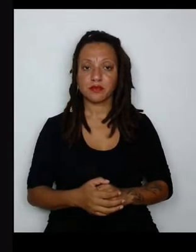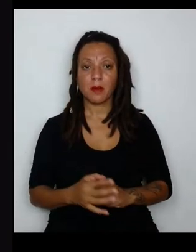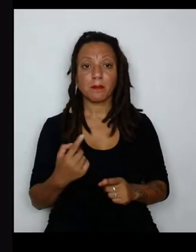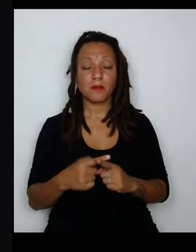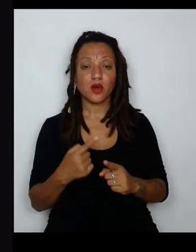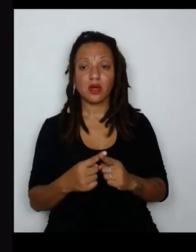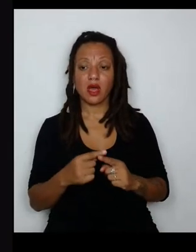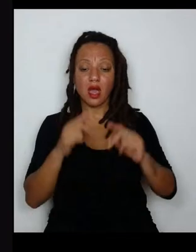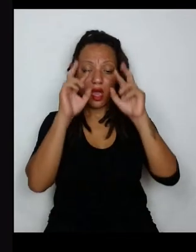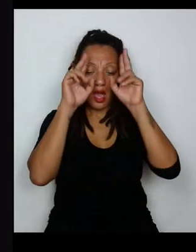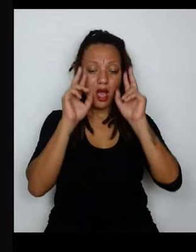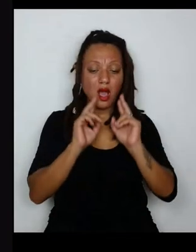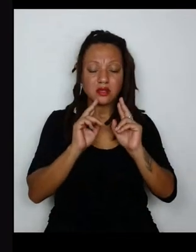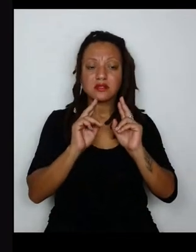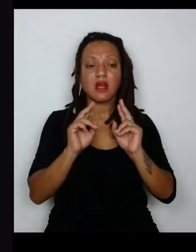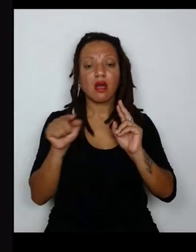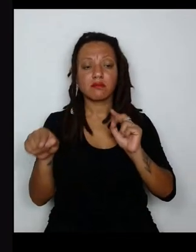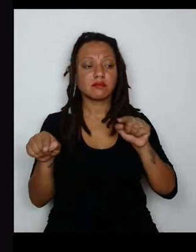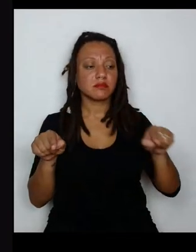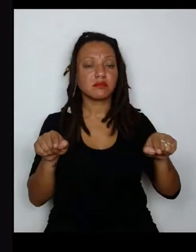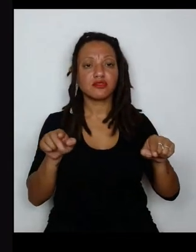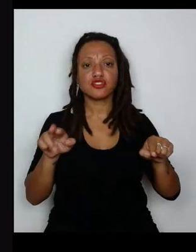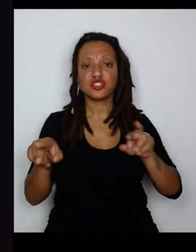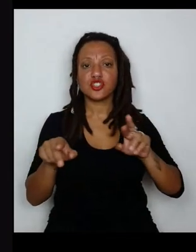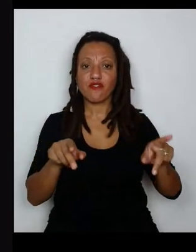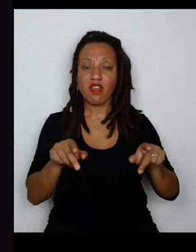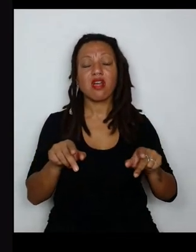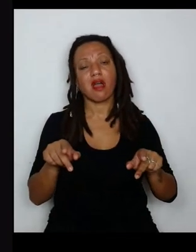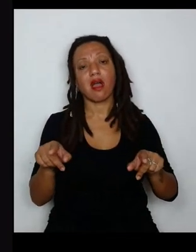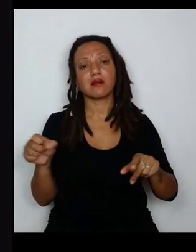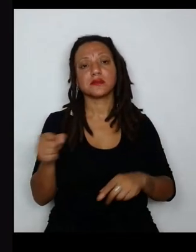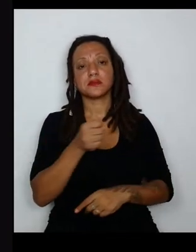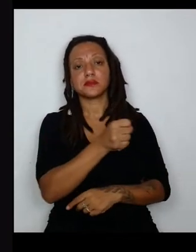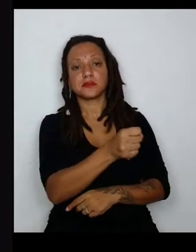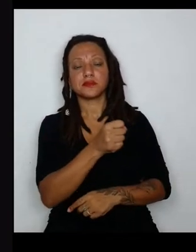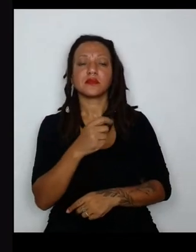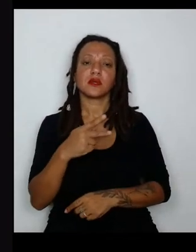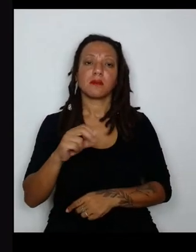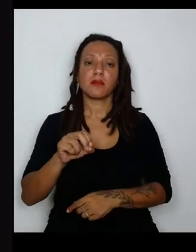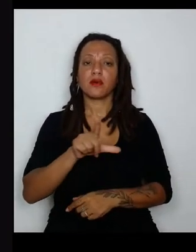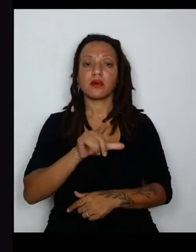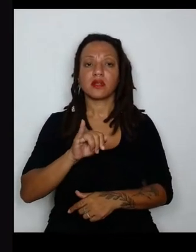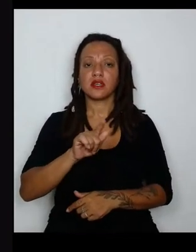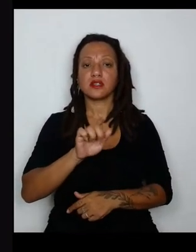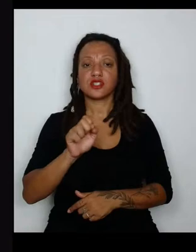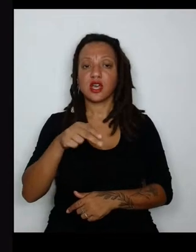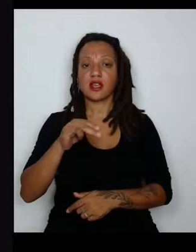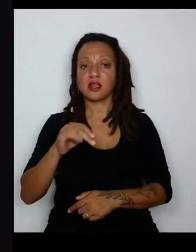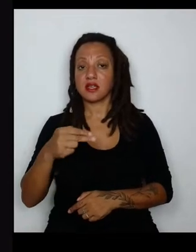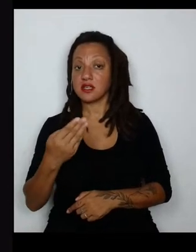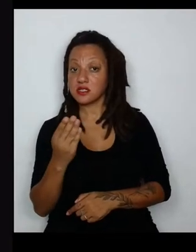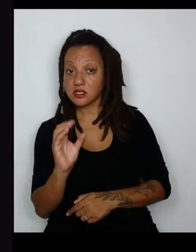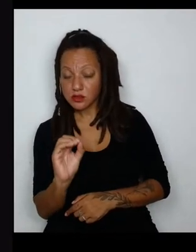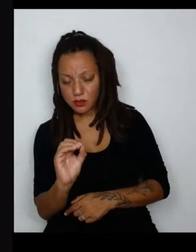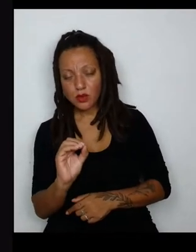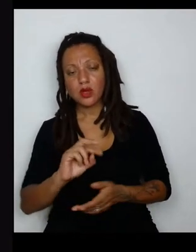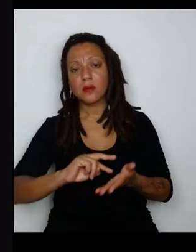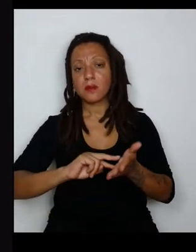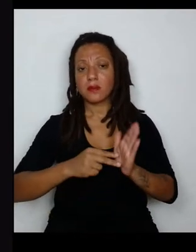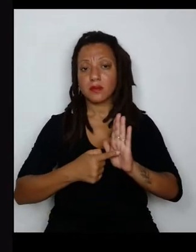of polygenism or monogenism their visual expressions attest to the